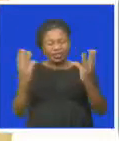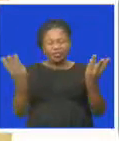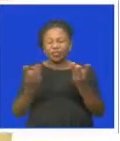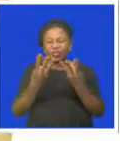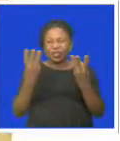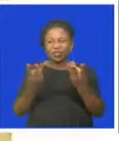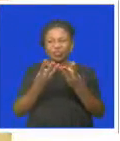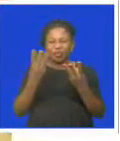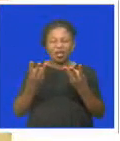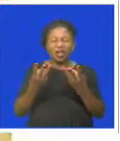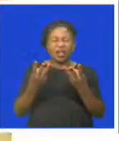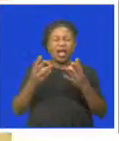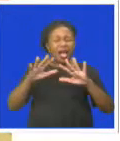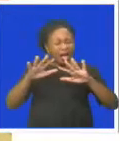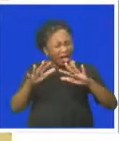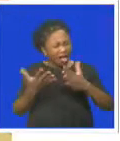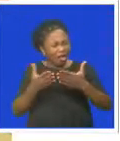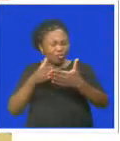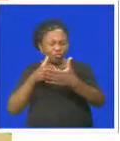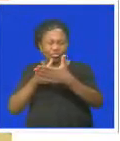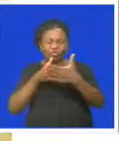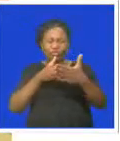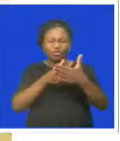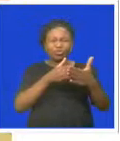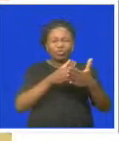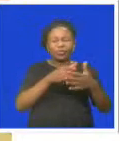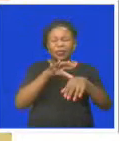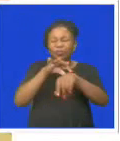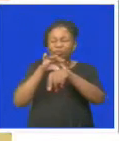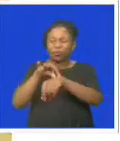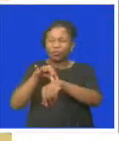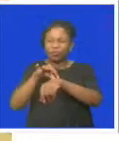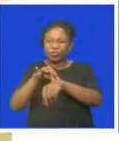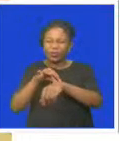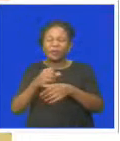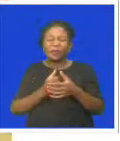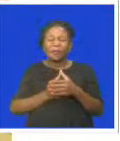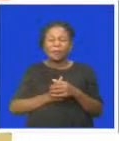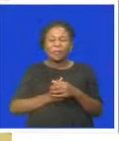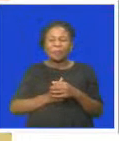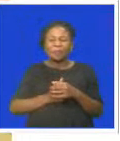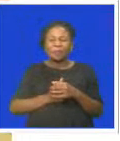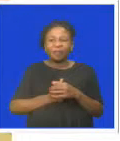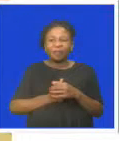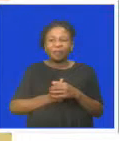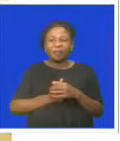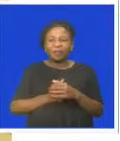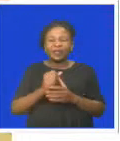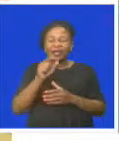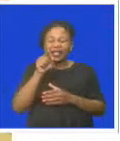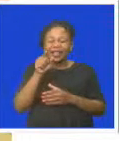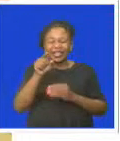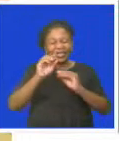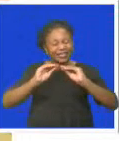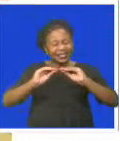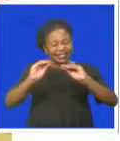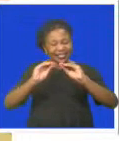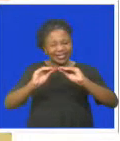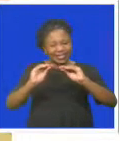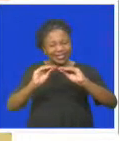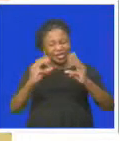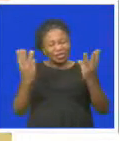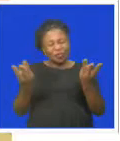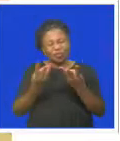of illness and injury. A nurse teaches people on prevention